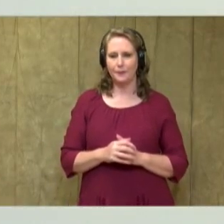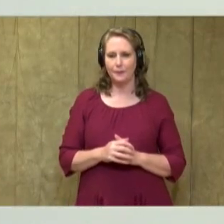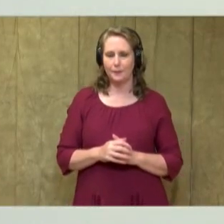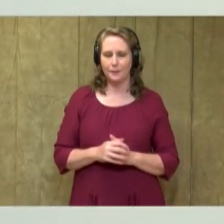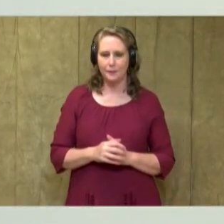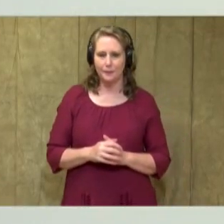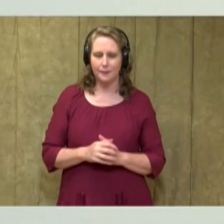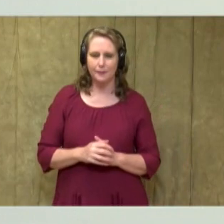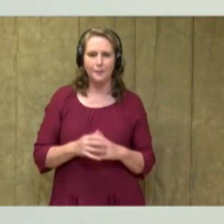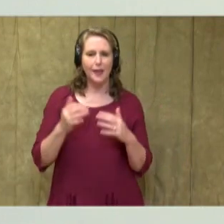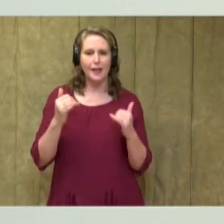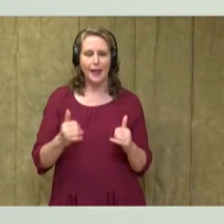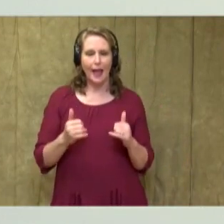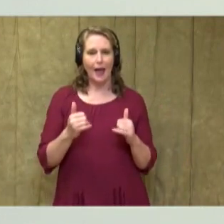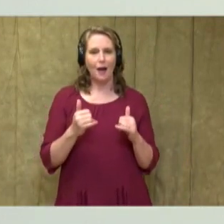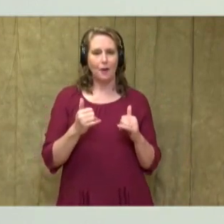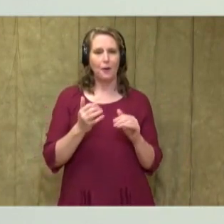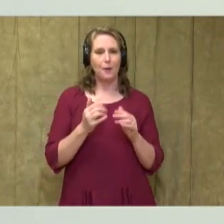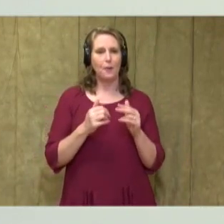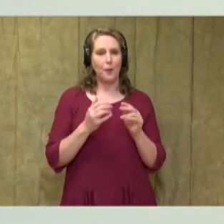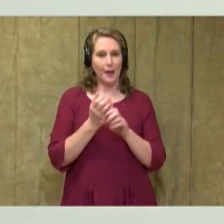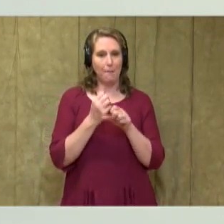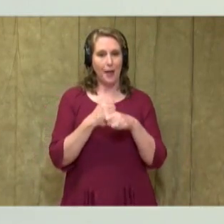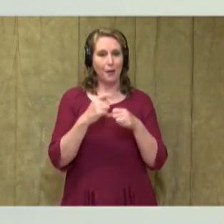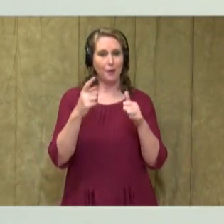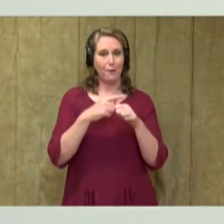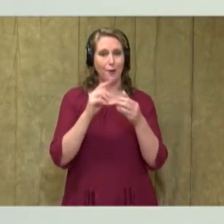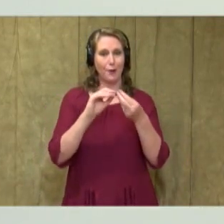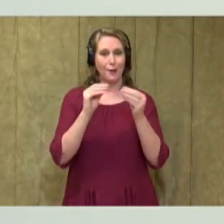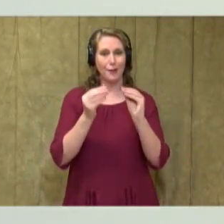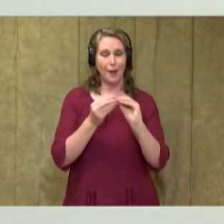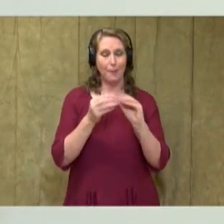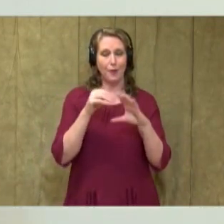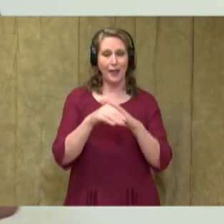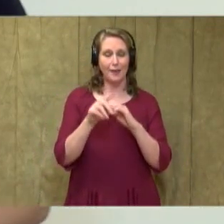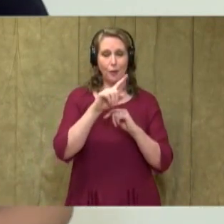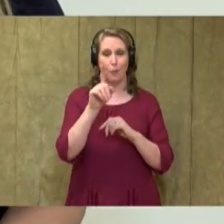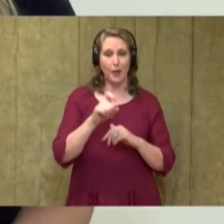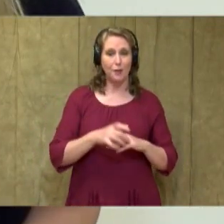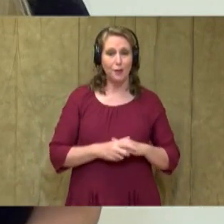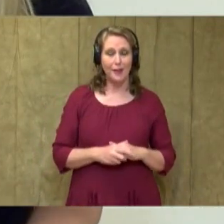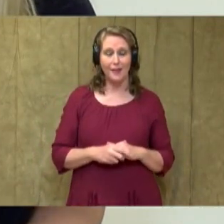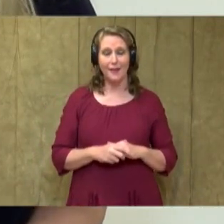place. And now we've built the first number of our problem.